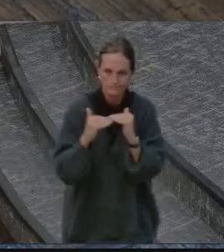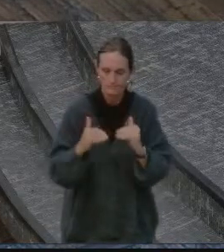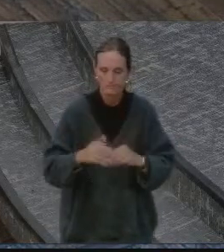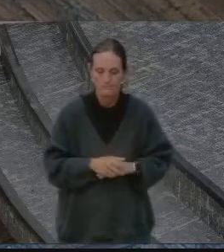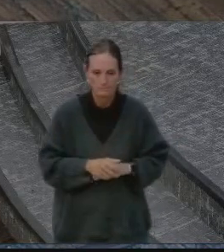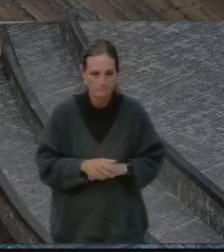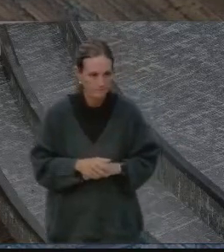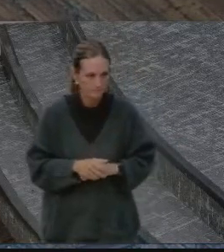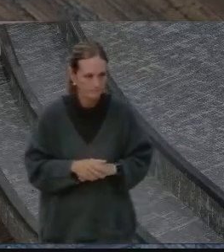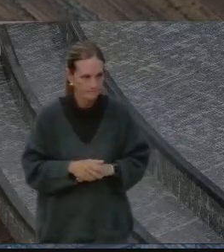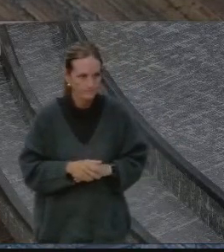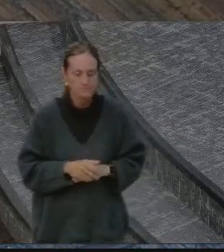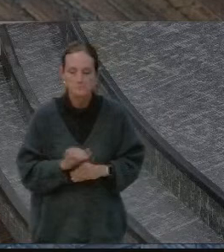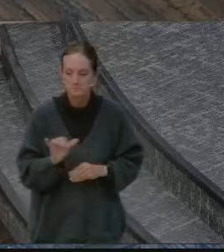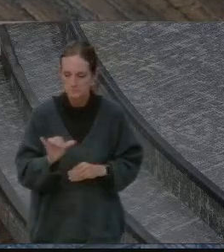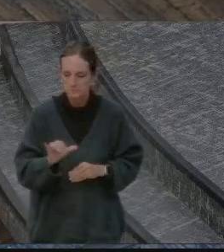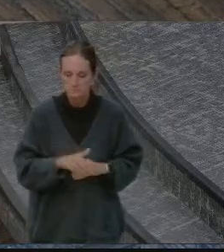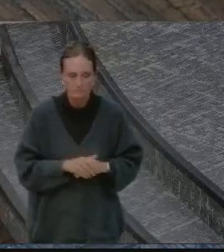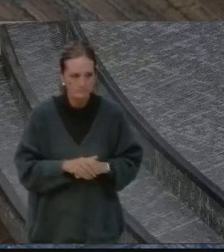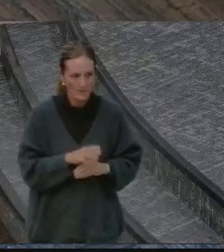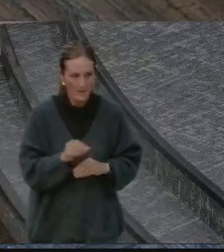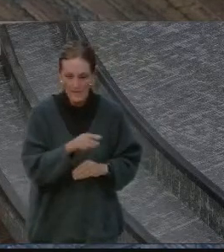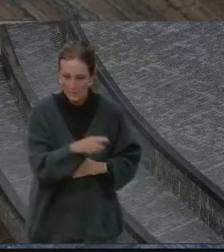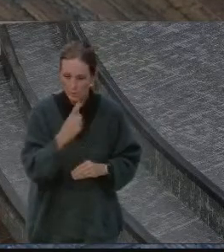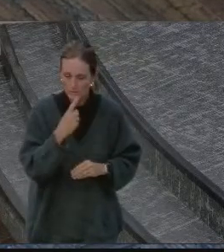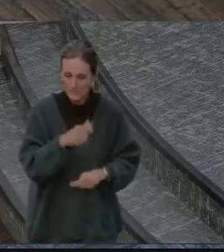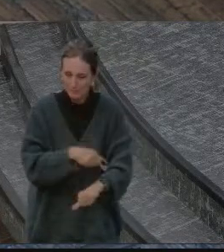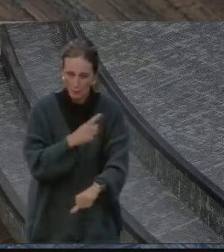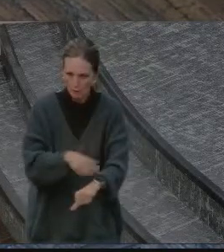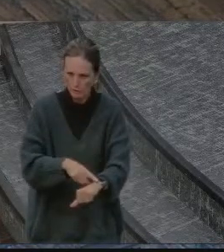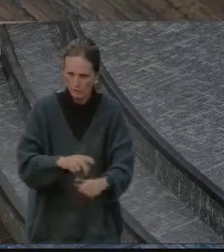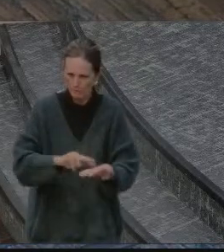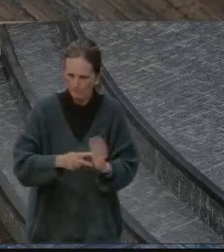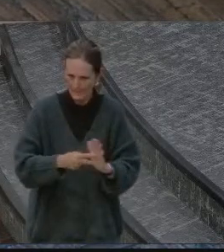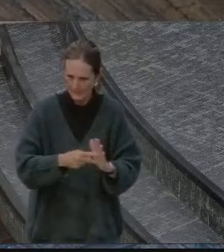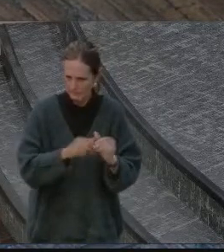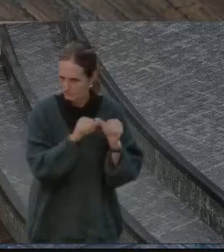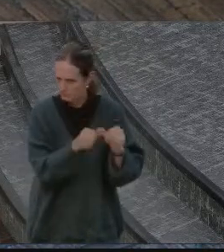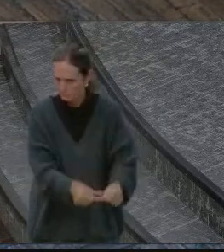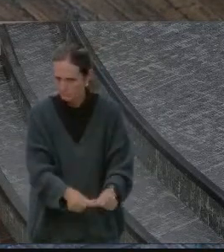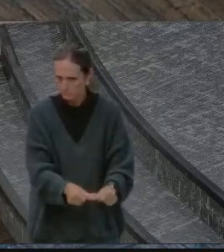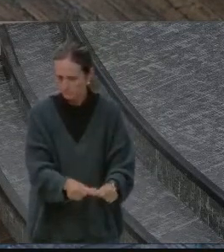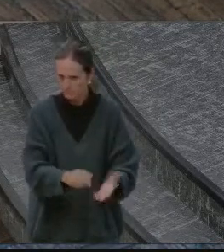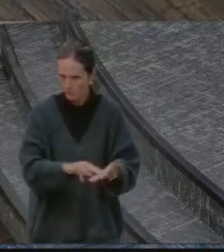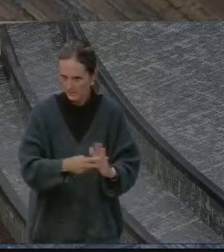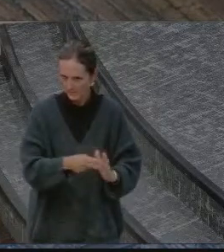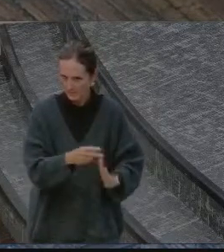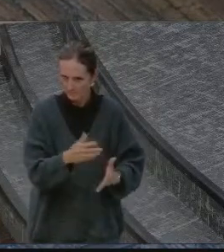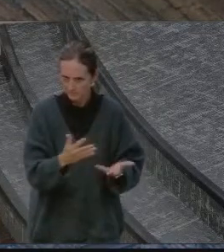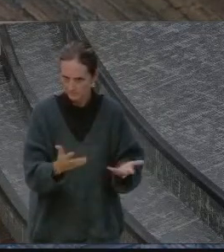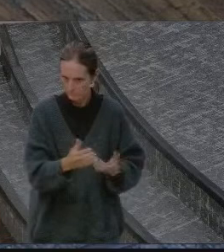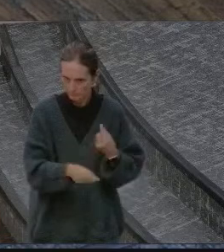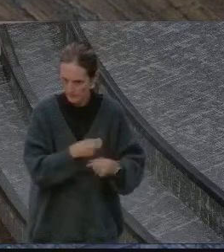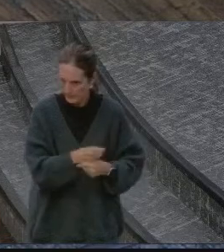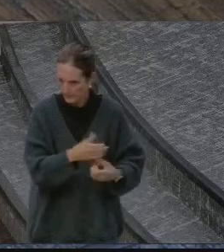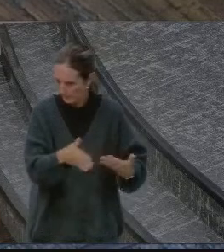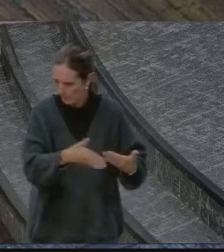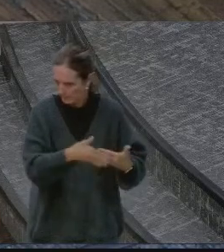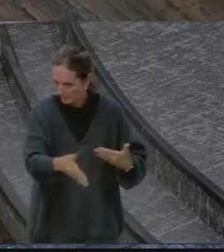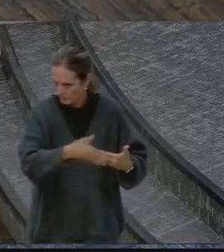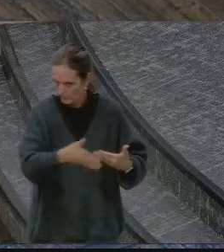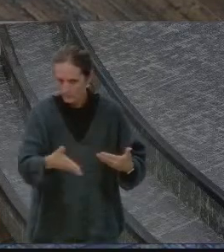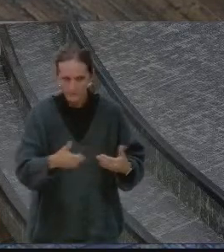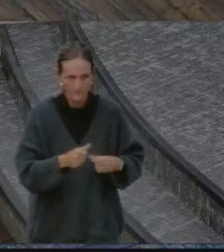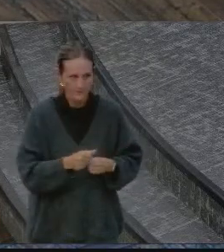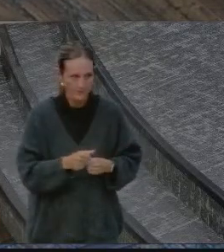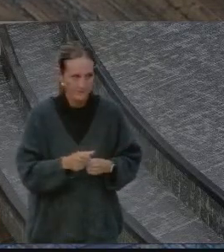Okay, last one. And you said long-term. So what is a long-term relationship? How is that defined? Well, we have